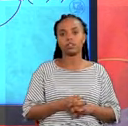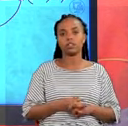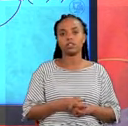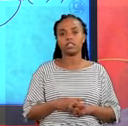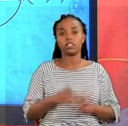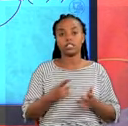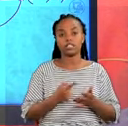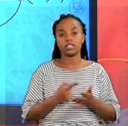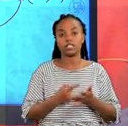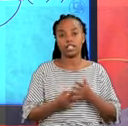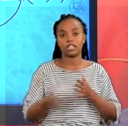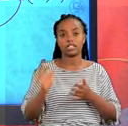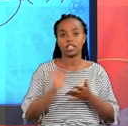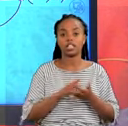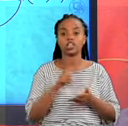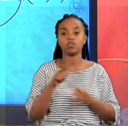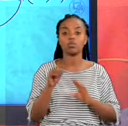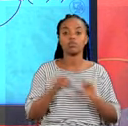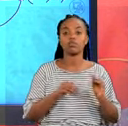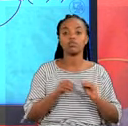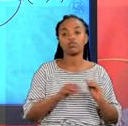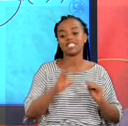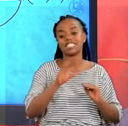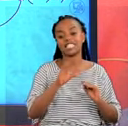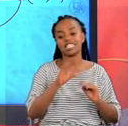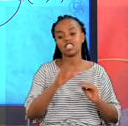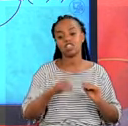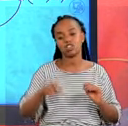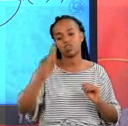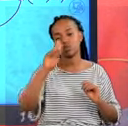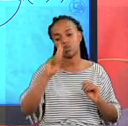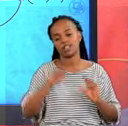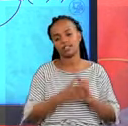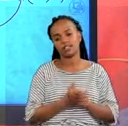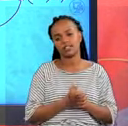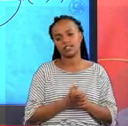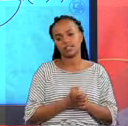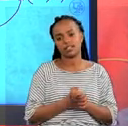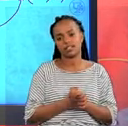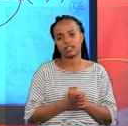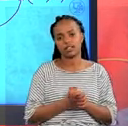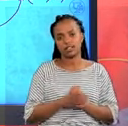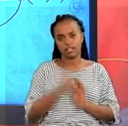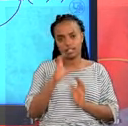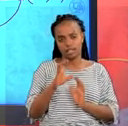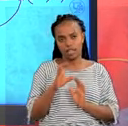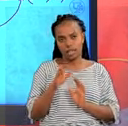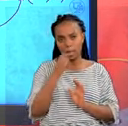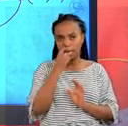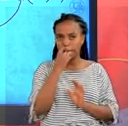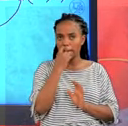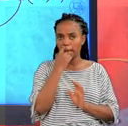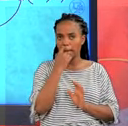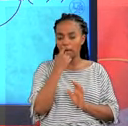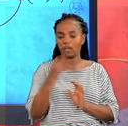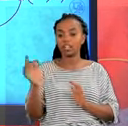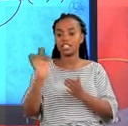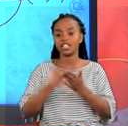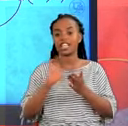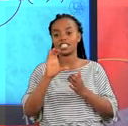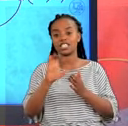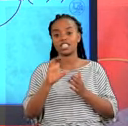This center, so you're moving C unit. F far from C unit, from center.